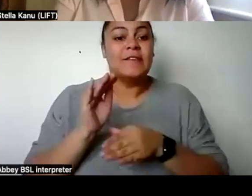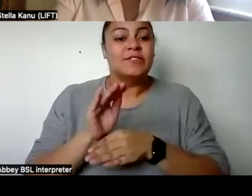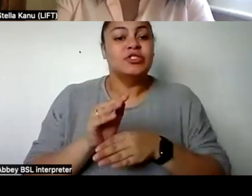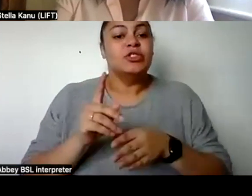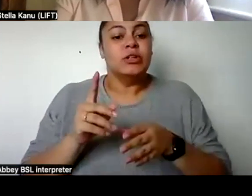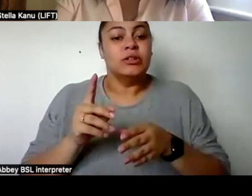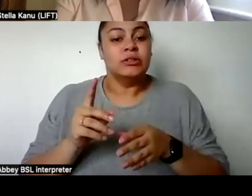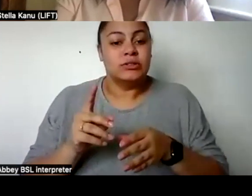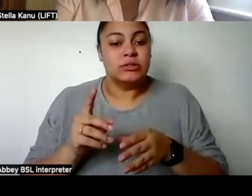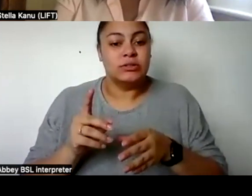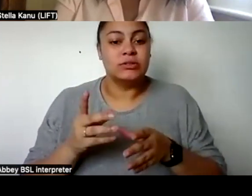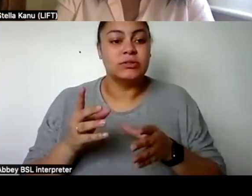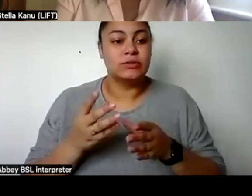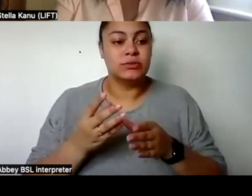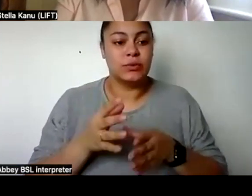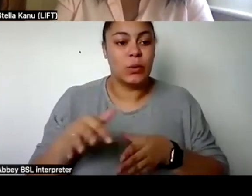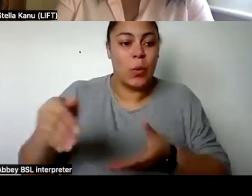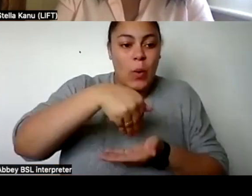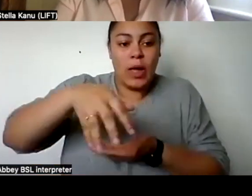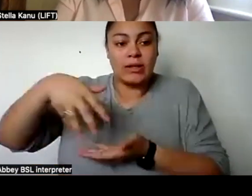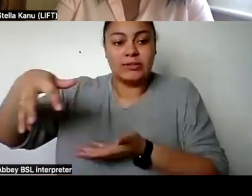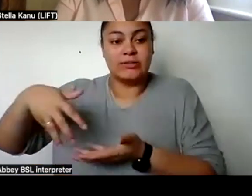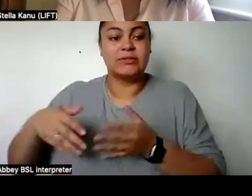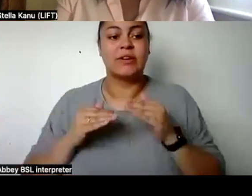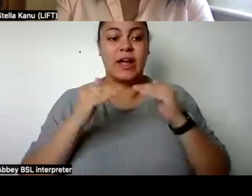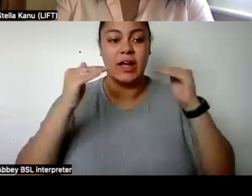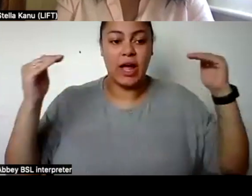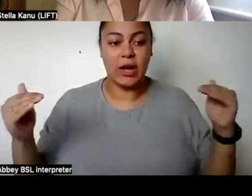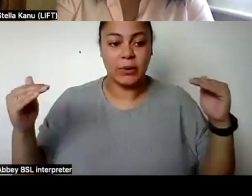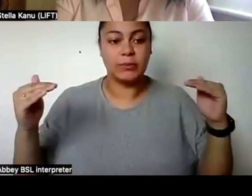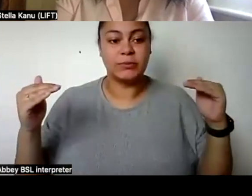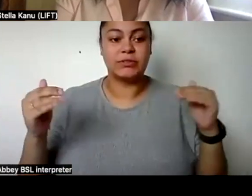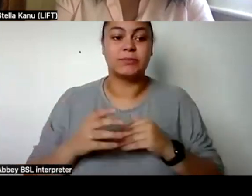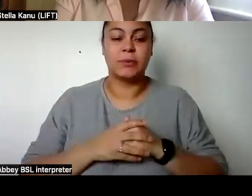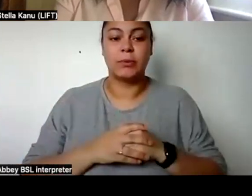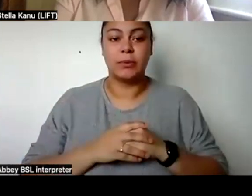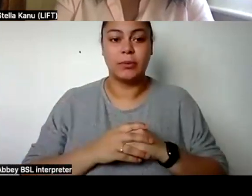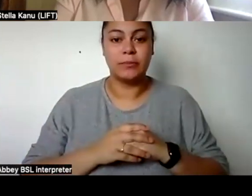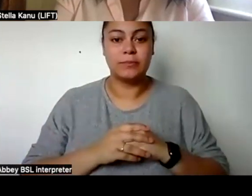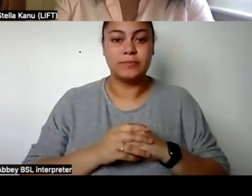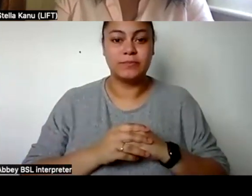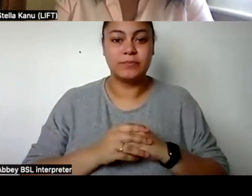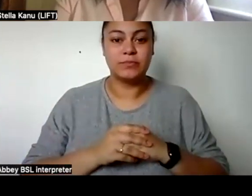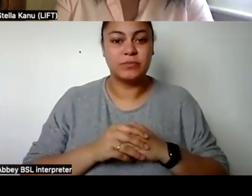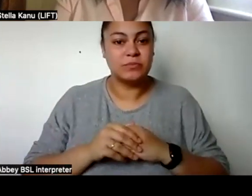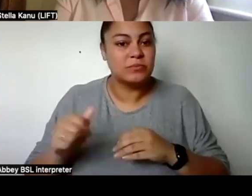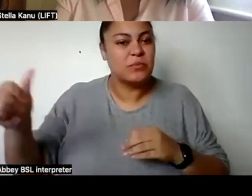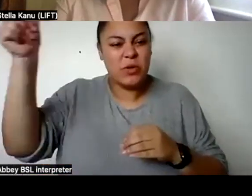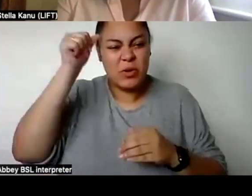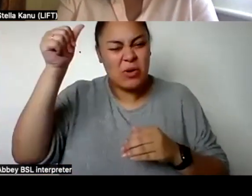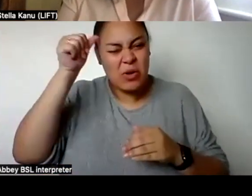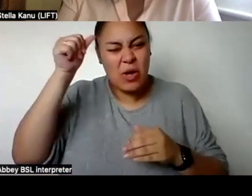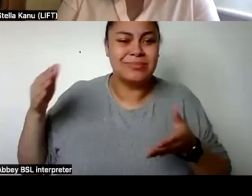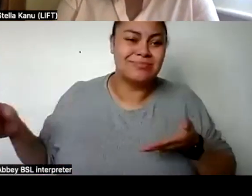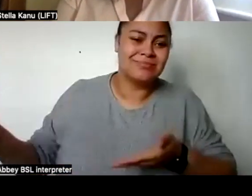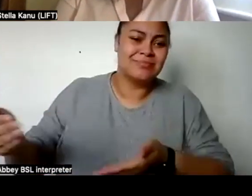and action to build equitable conditions for freelancers working in culture. We know it will take all our efforts to